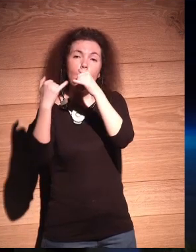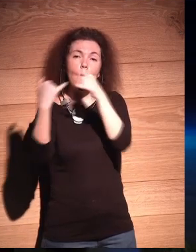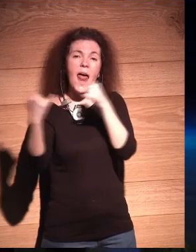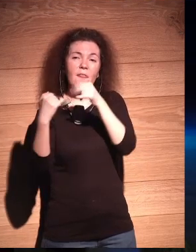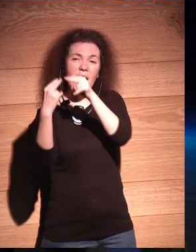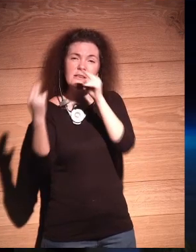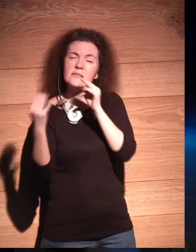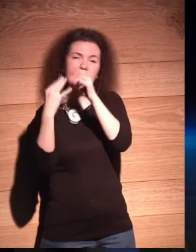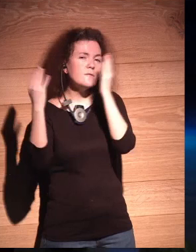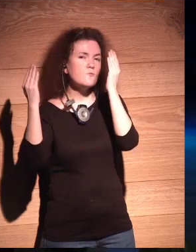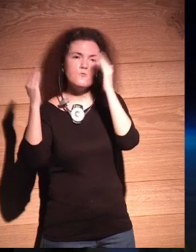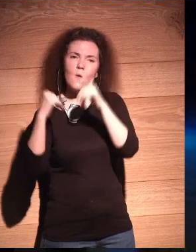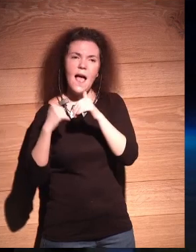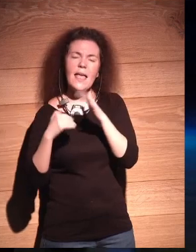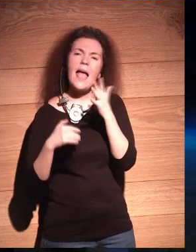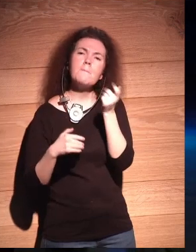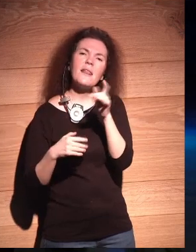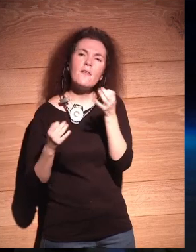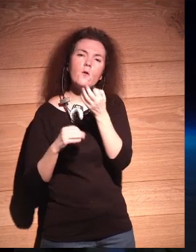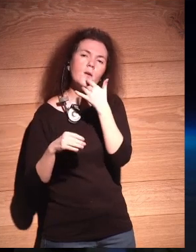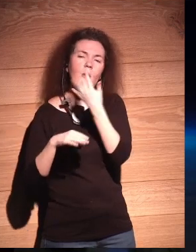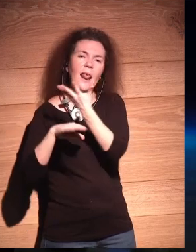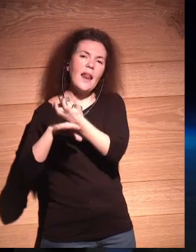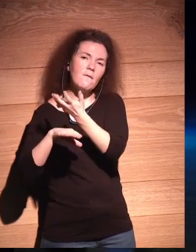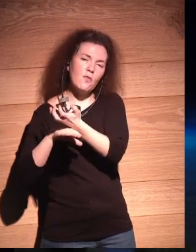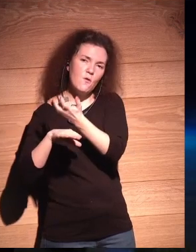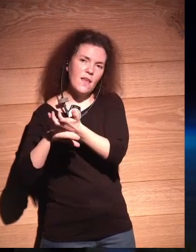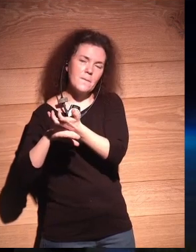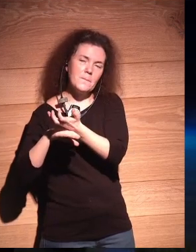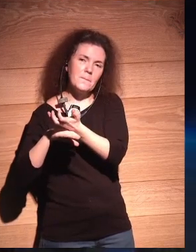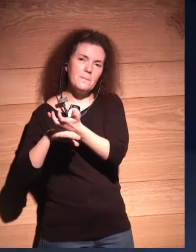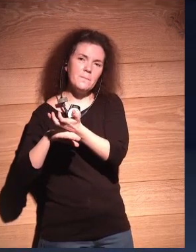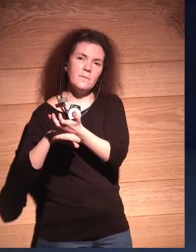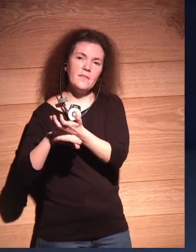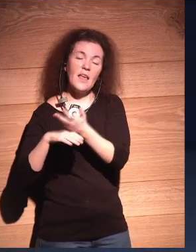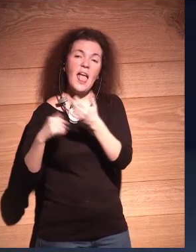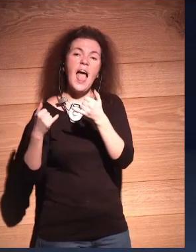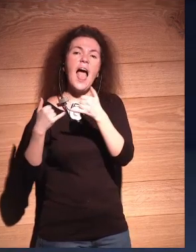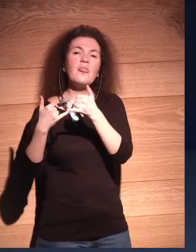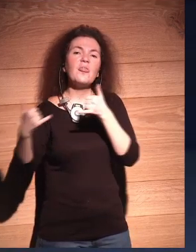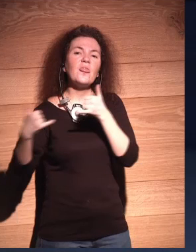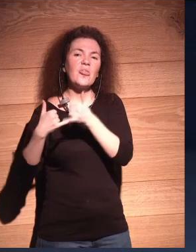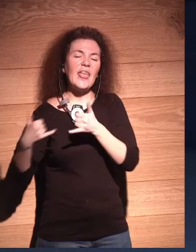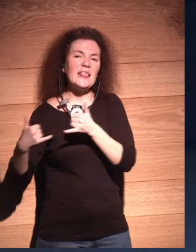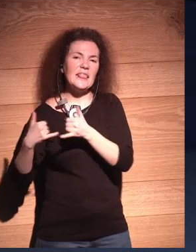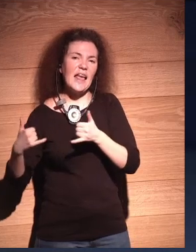Revox tape machine, and there's tape on the bow instead of horsehair. So